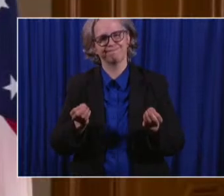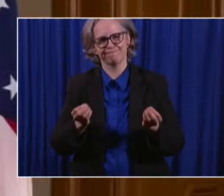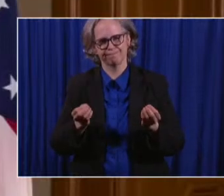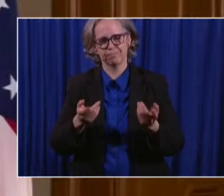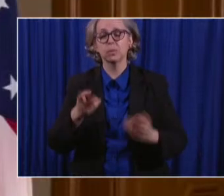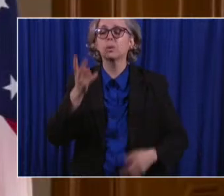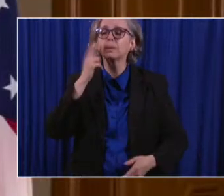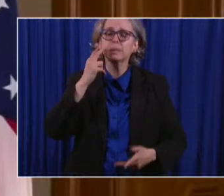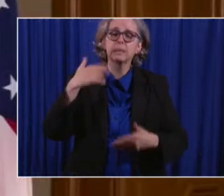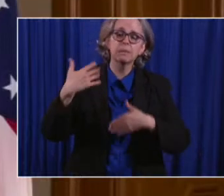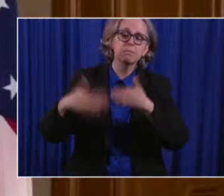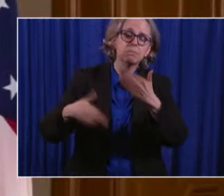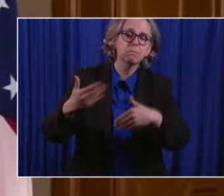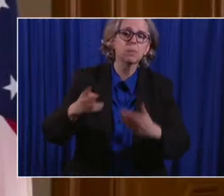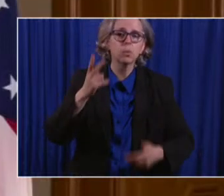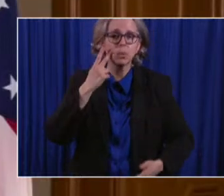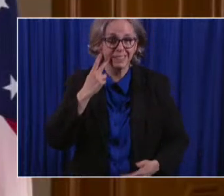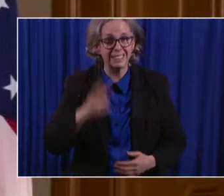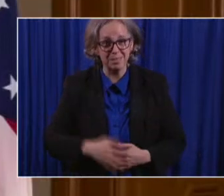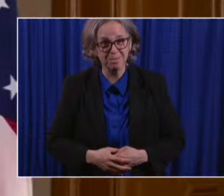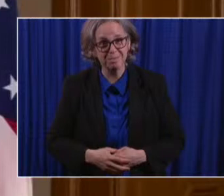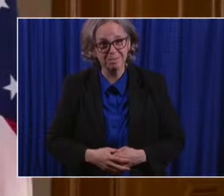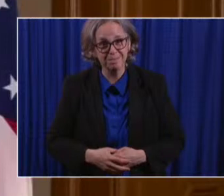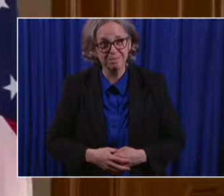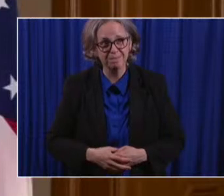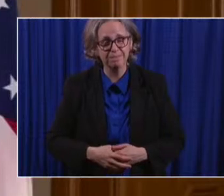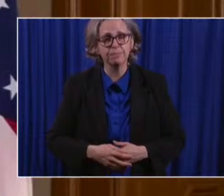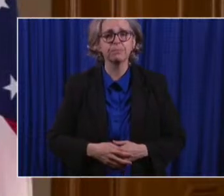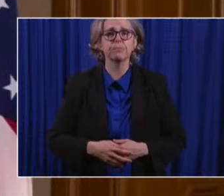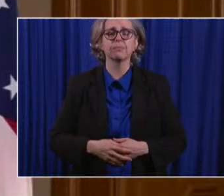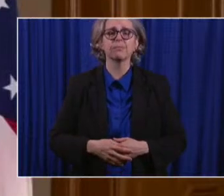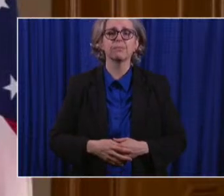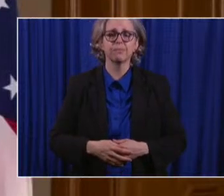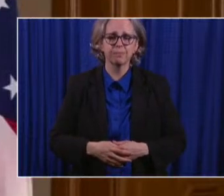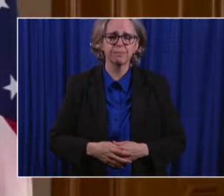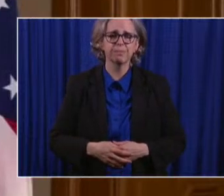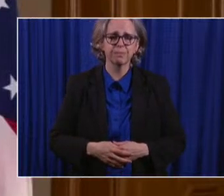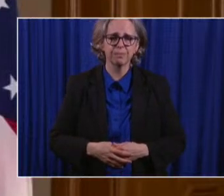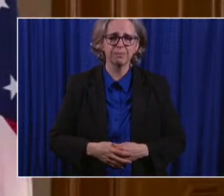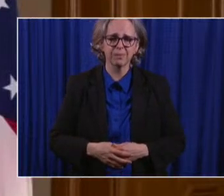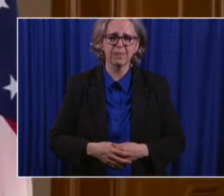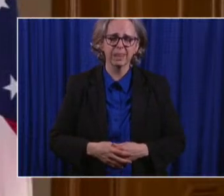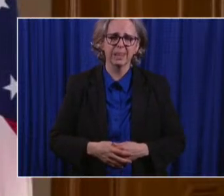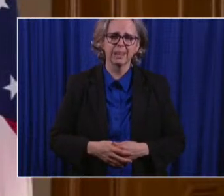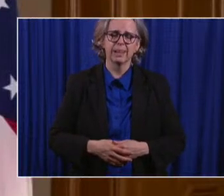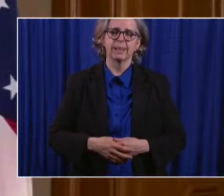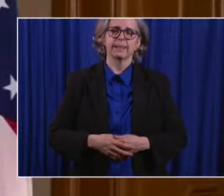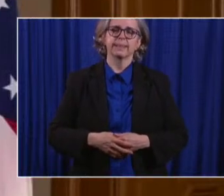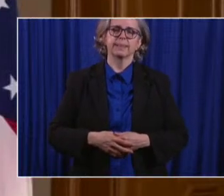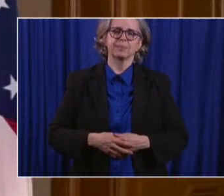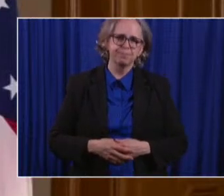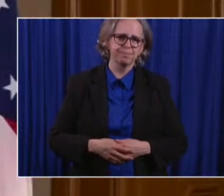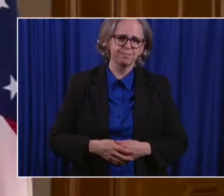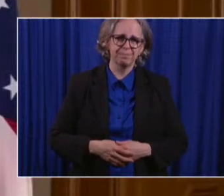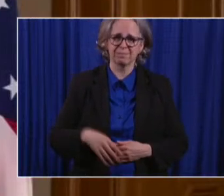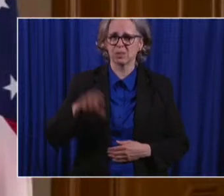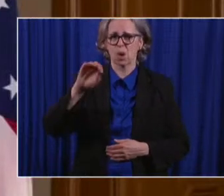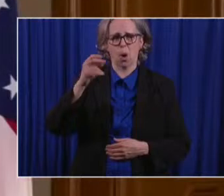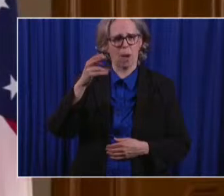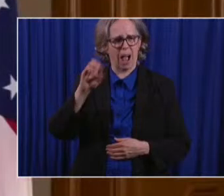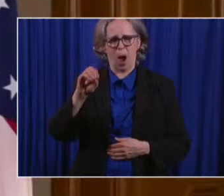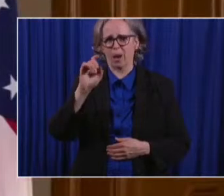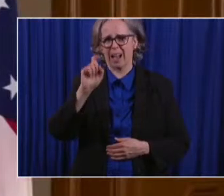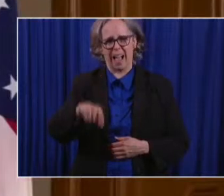But I think, what is working, what has worked, and what we've lived with in Ohio, as far as the exemptions, as far as